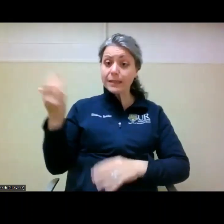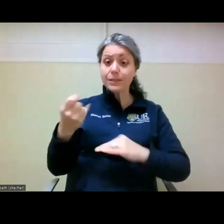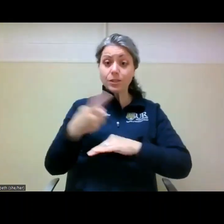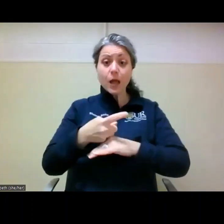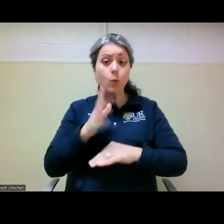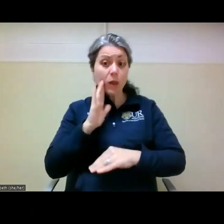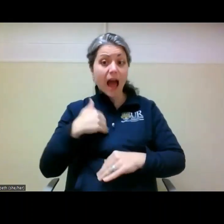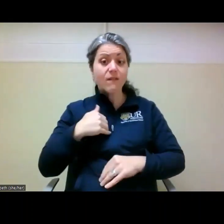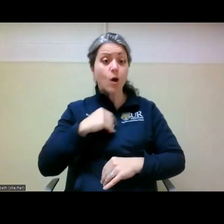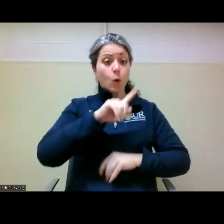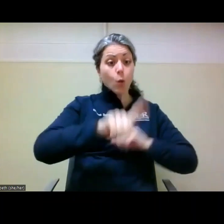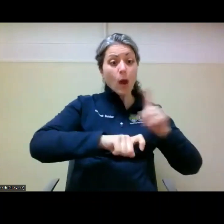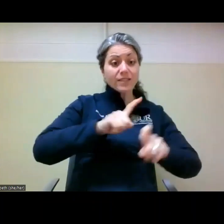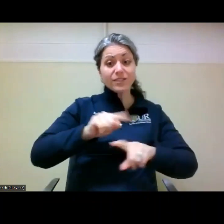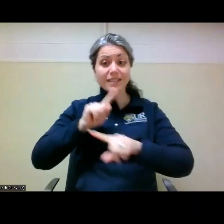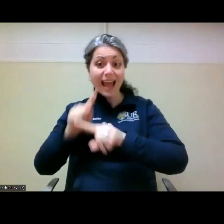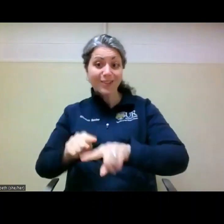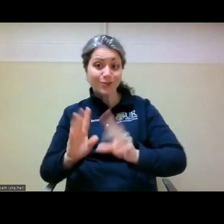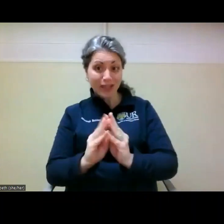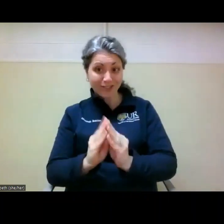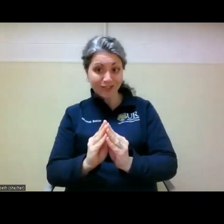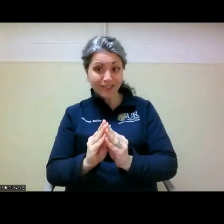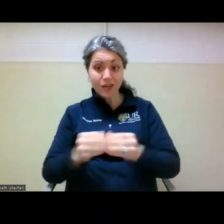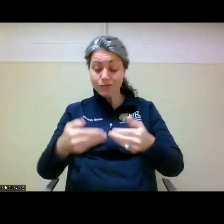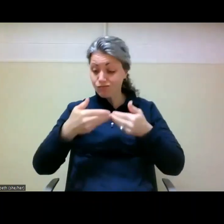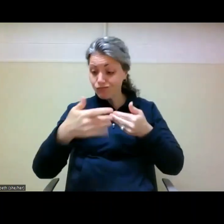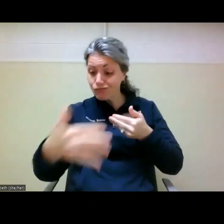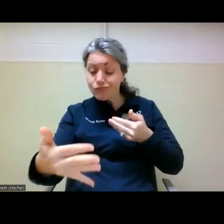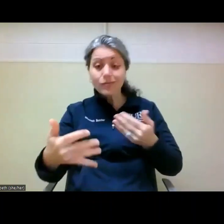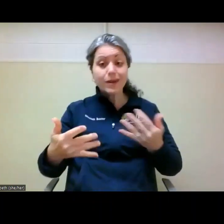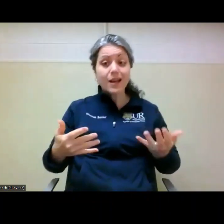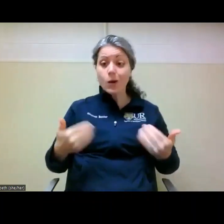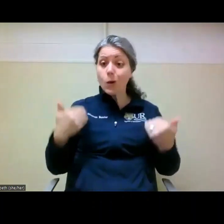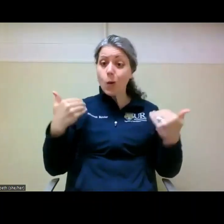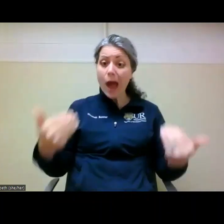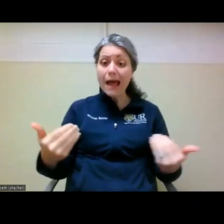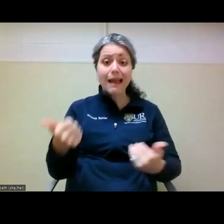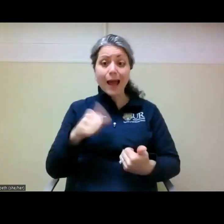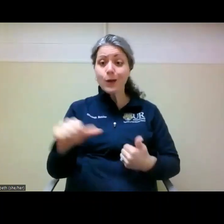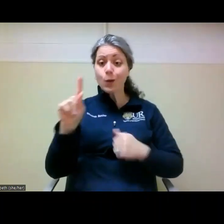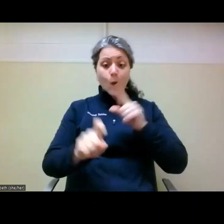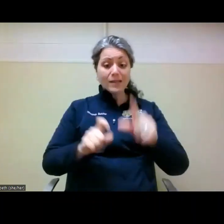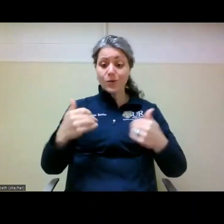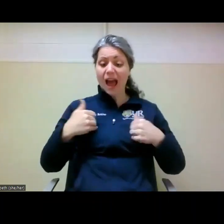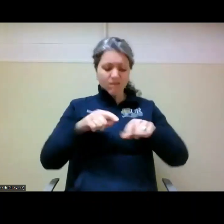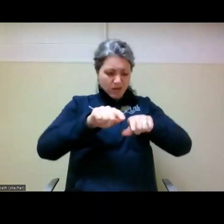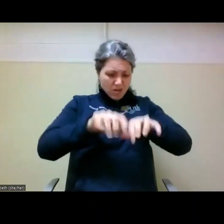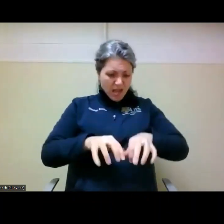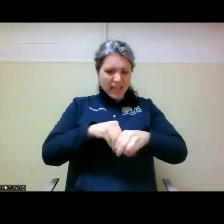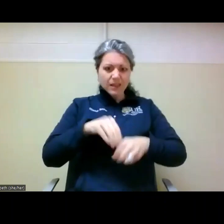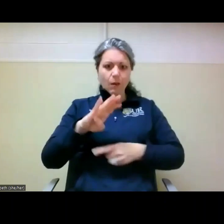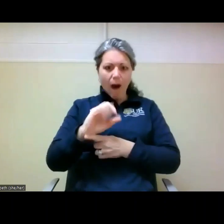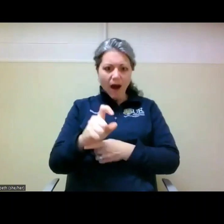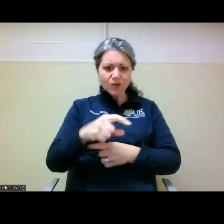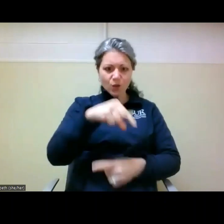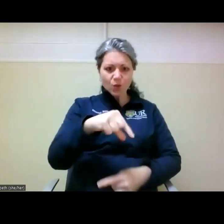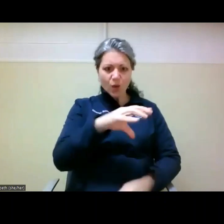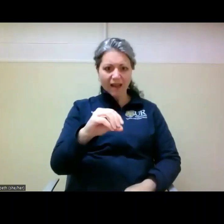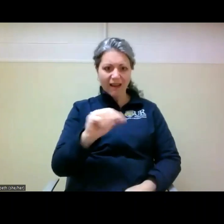Q&A session. Throughout the presentation, please feel free to enter any questions in the Q&A box at the bottom of your